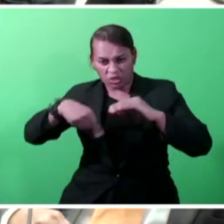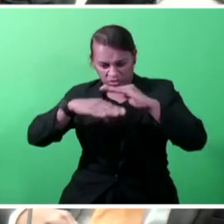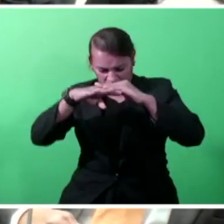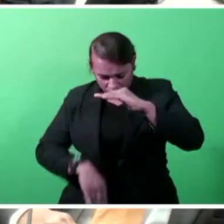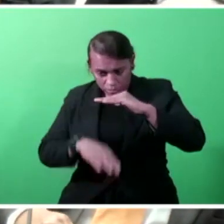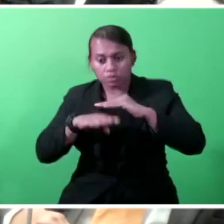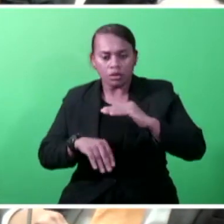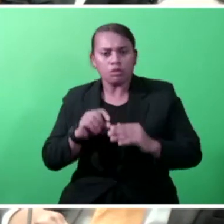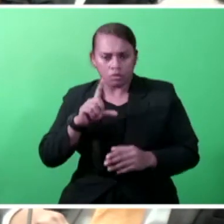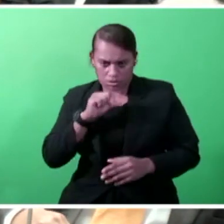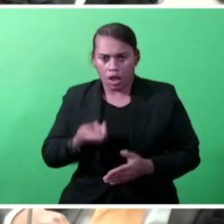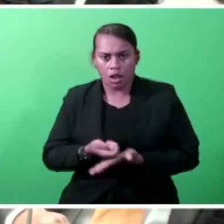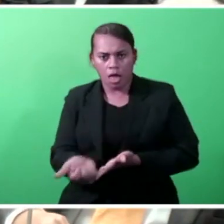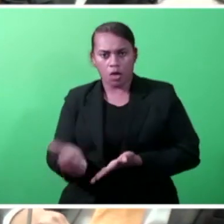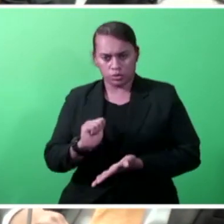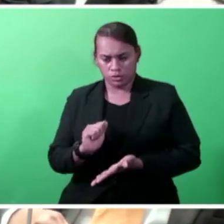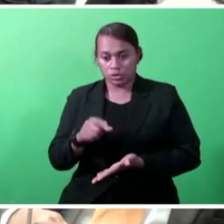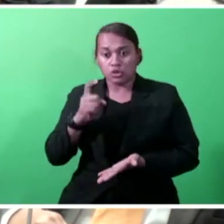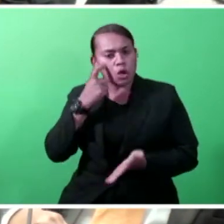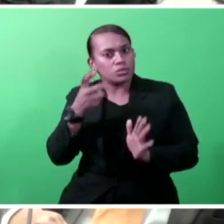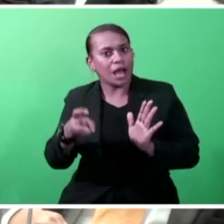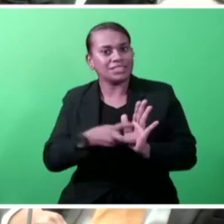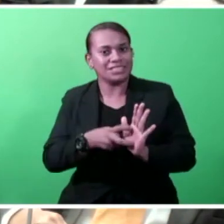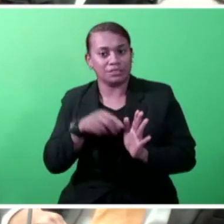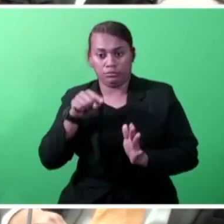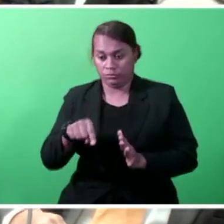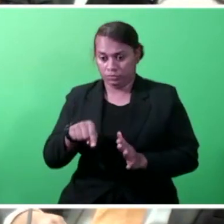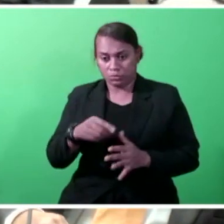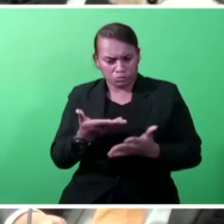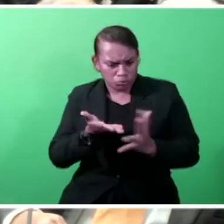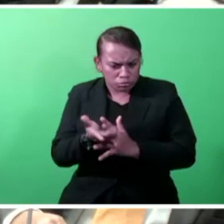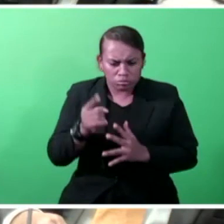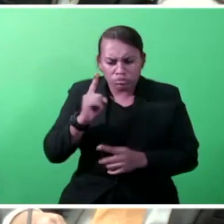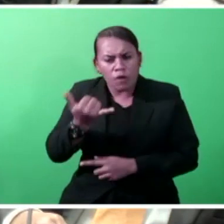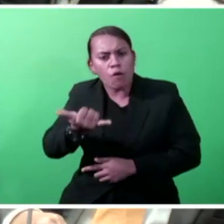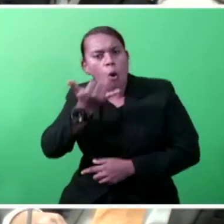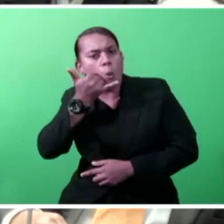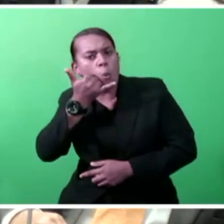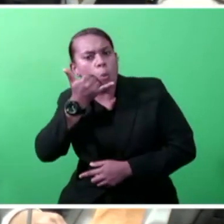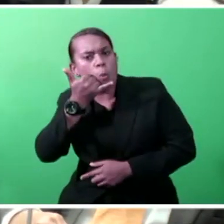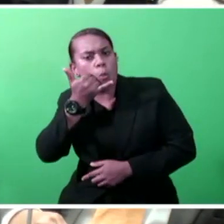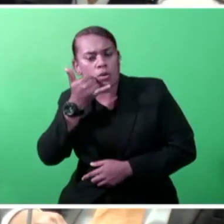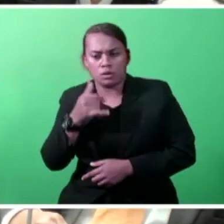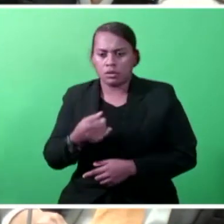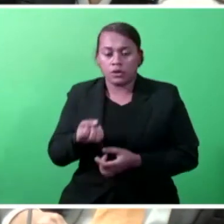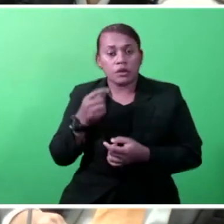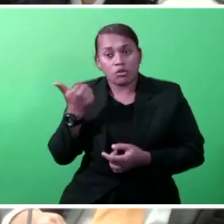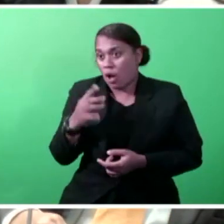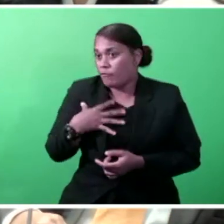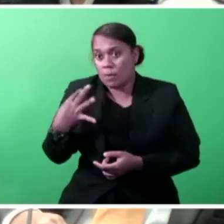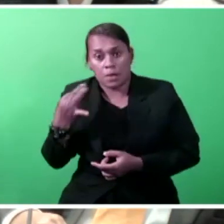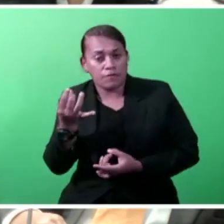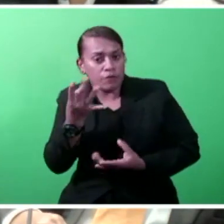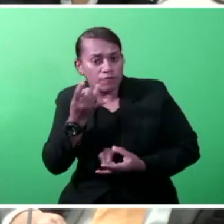register electronically. If she registers electronically, in other words through a phone, puts in the application, there's no fee for the